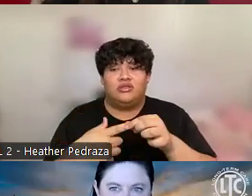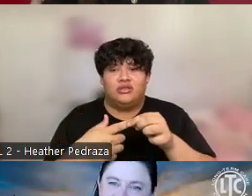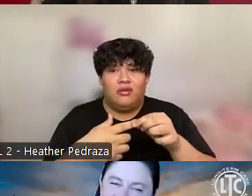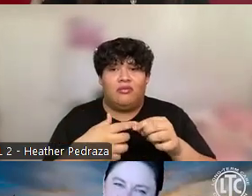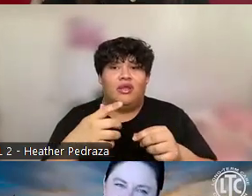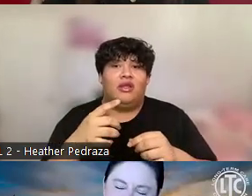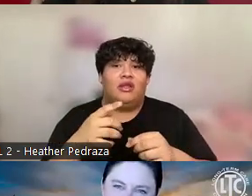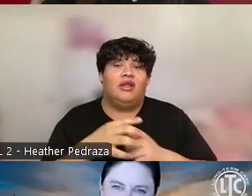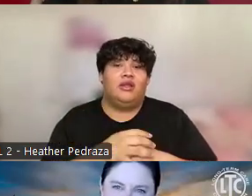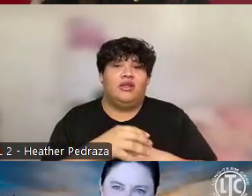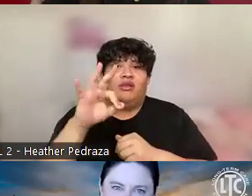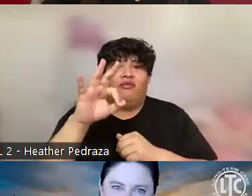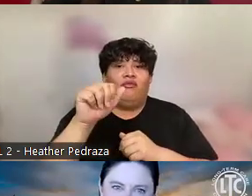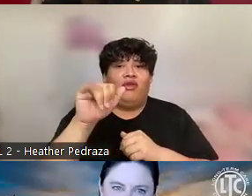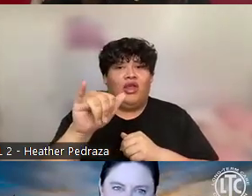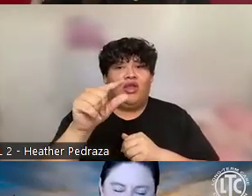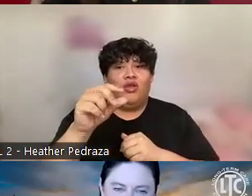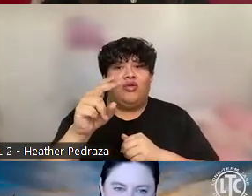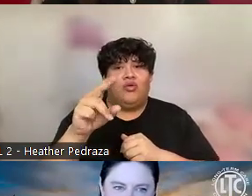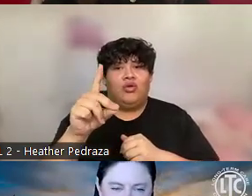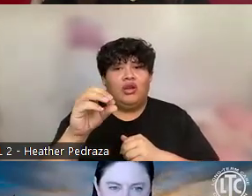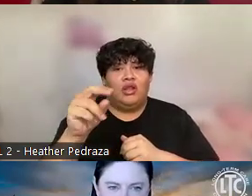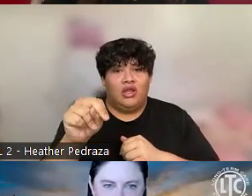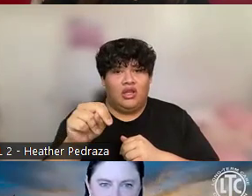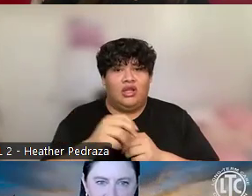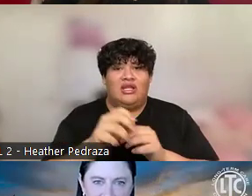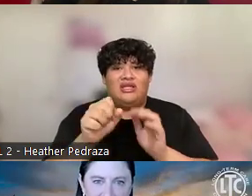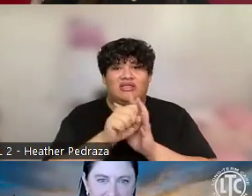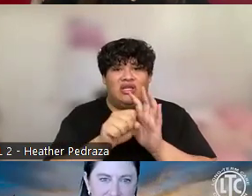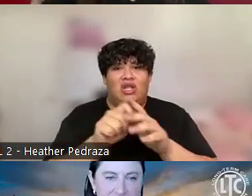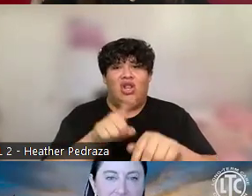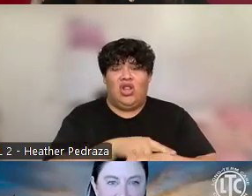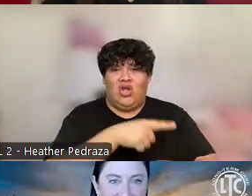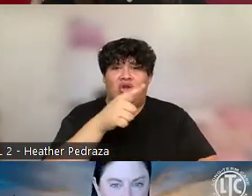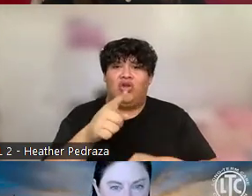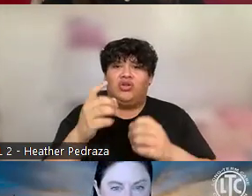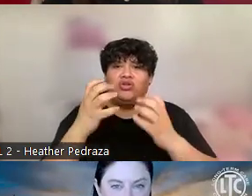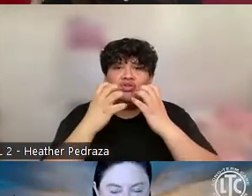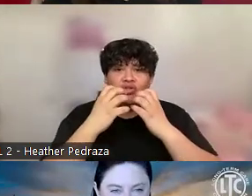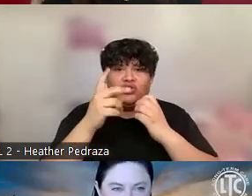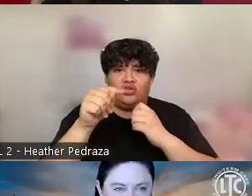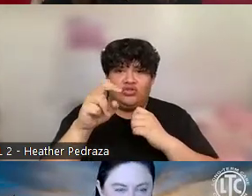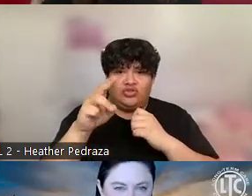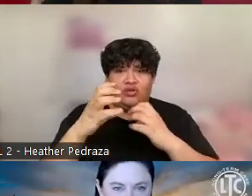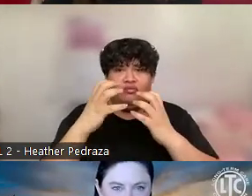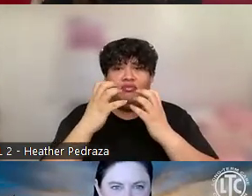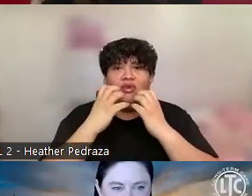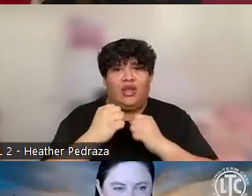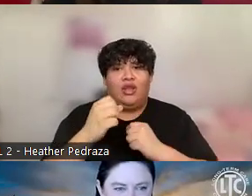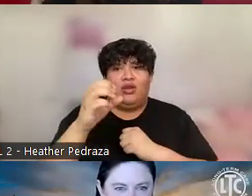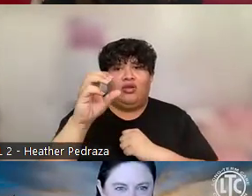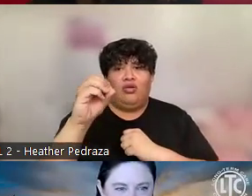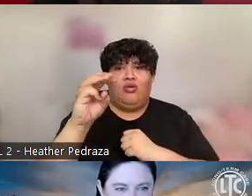Faye Gordon, our state long-term and care ombudsman. Thank you, Faye, so much for coming today to provide these updates. Over to